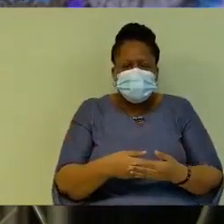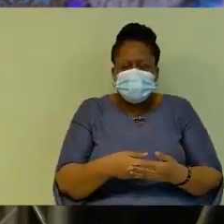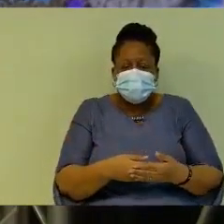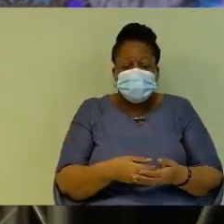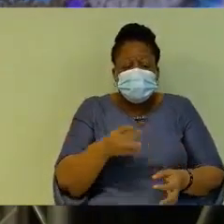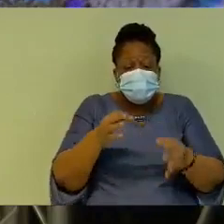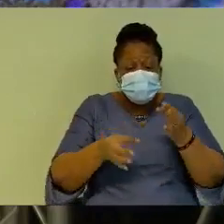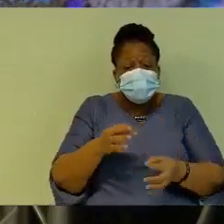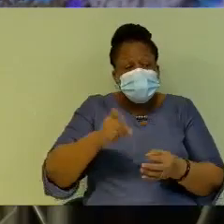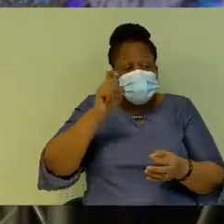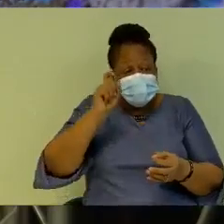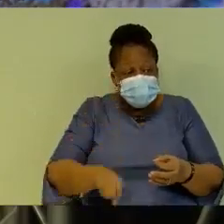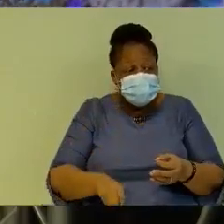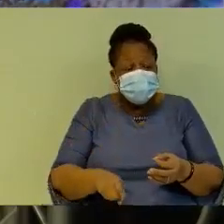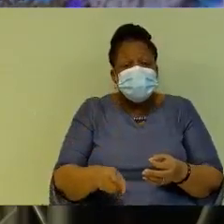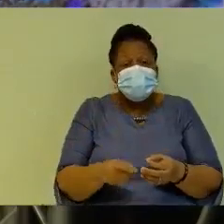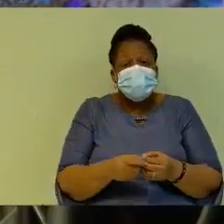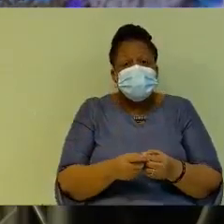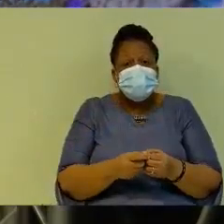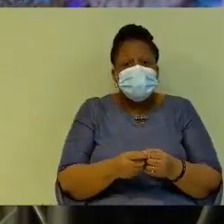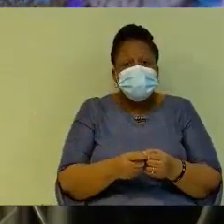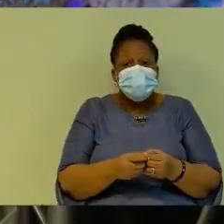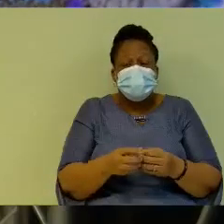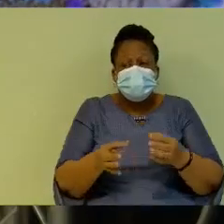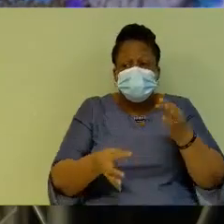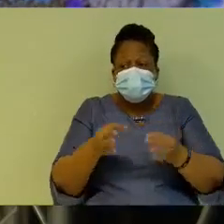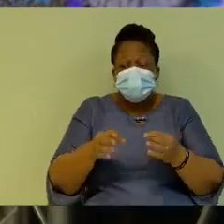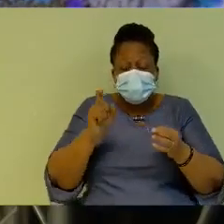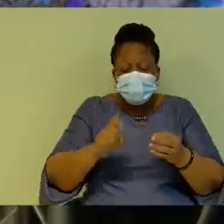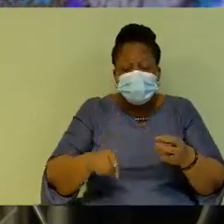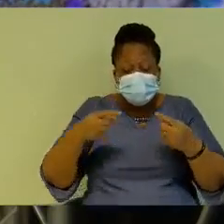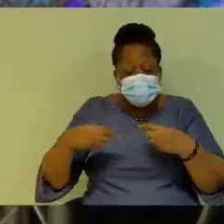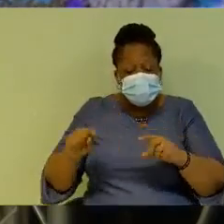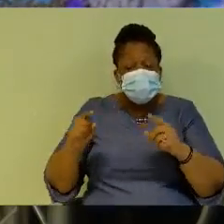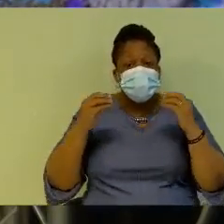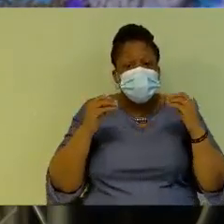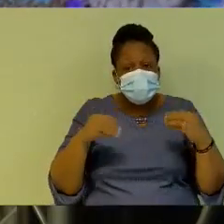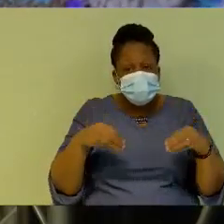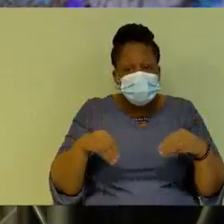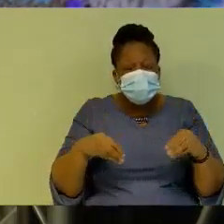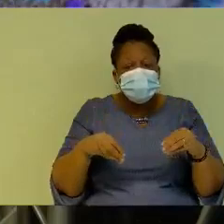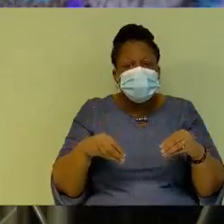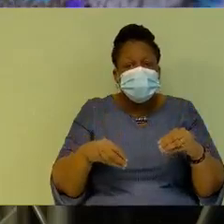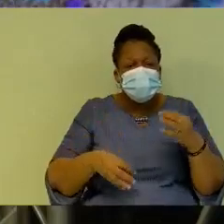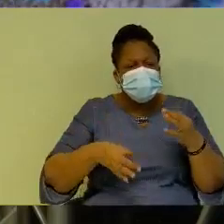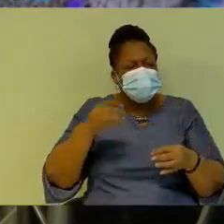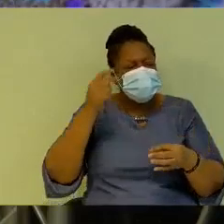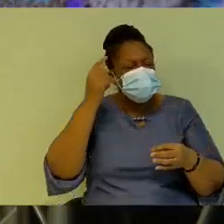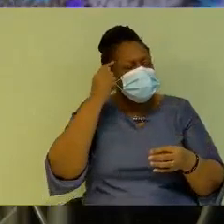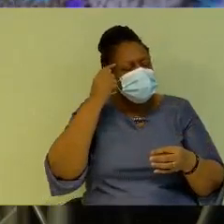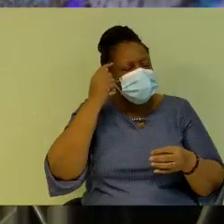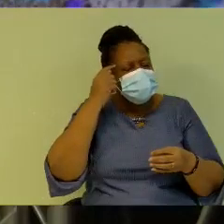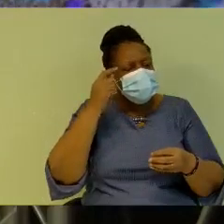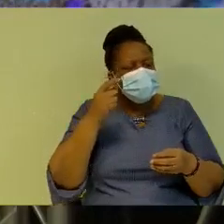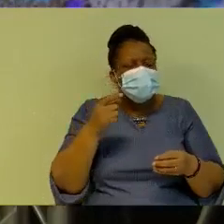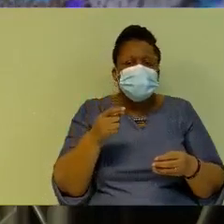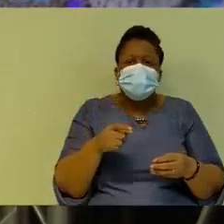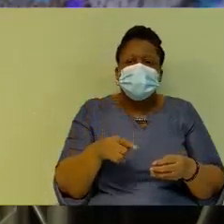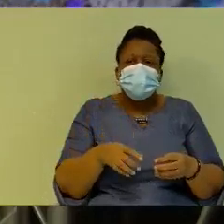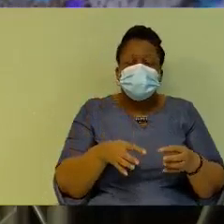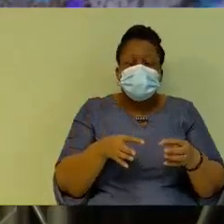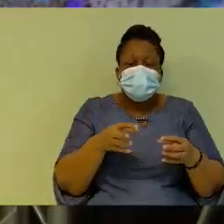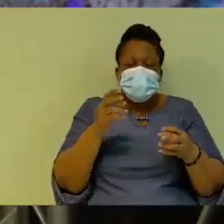necessary. Okay, you say it's necessary to go to the supermarket, but I think as a mom, you need to recognize that there is an